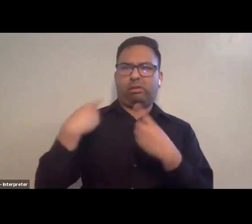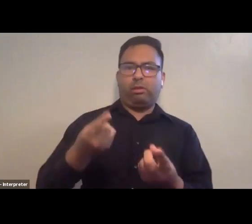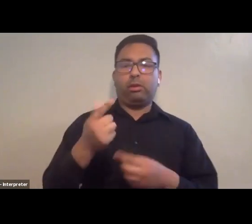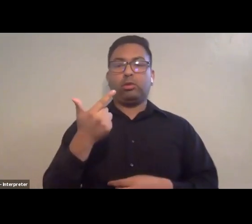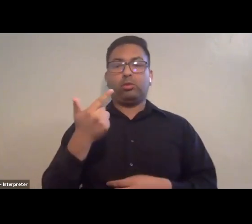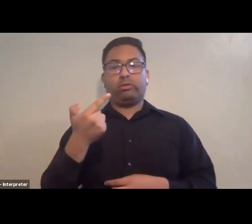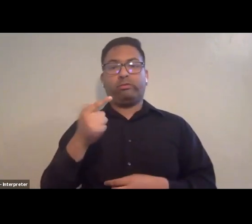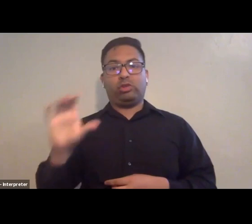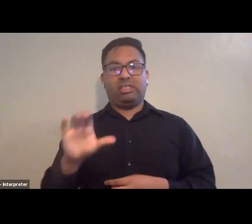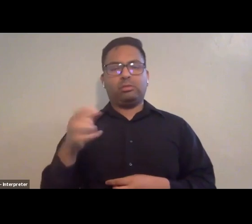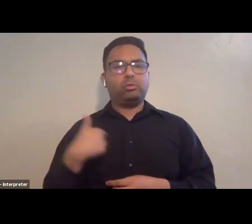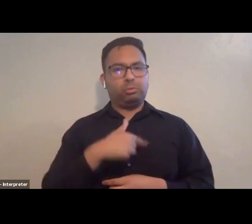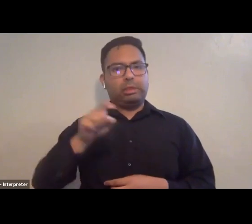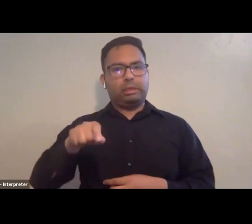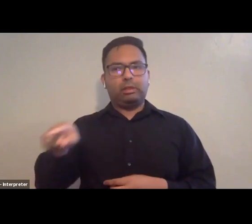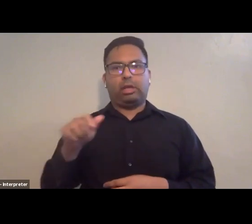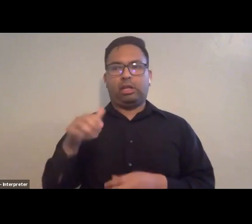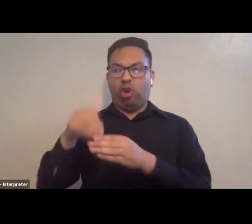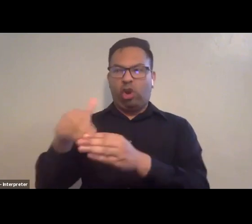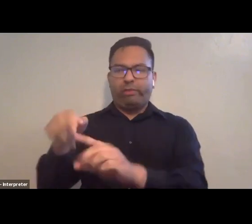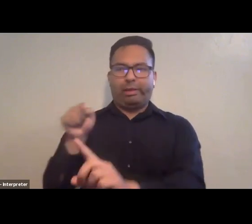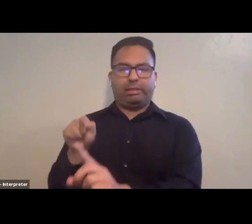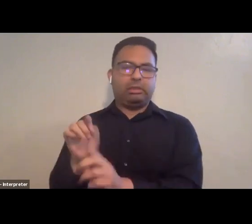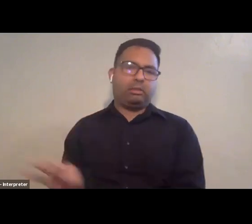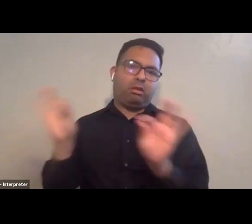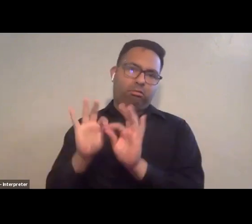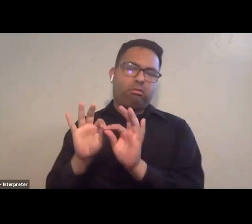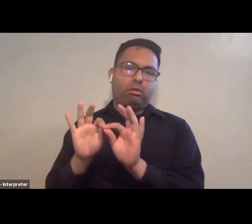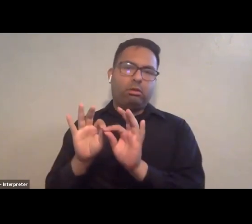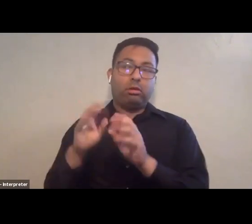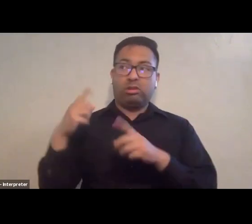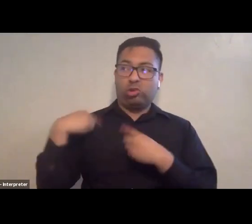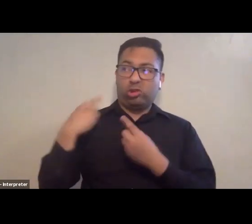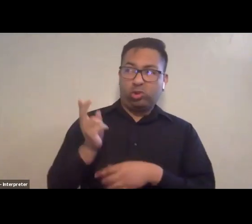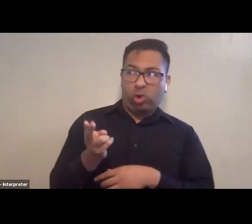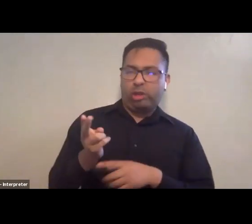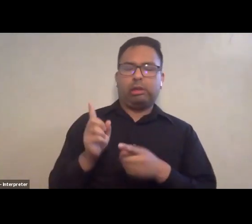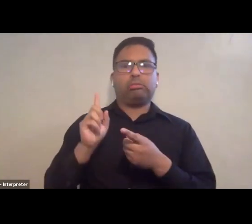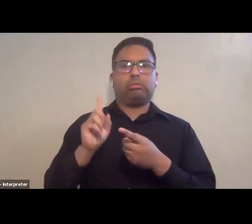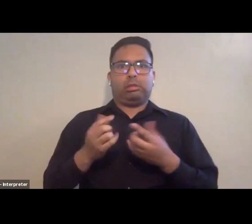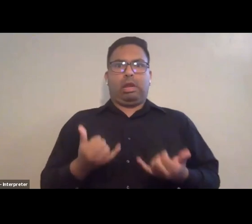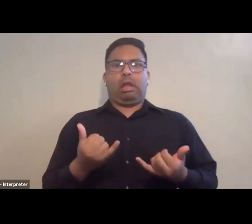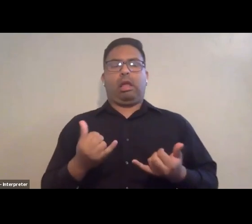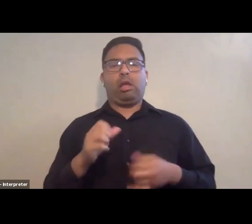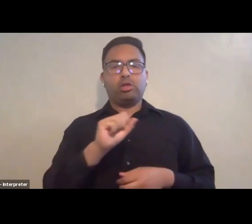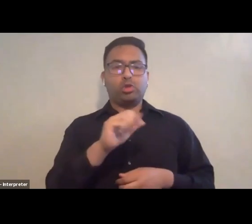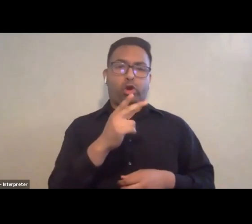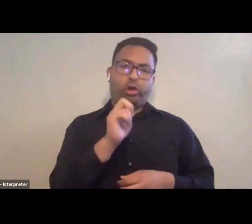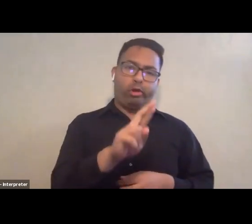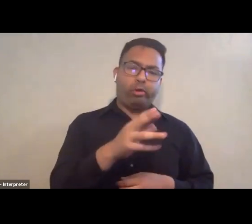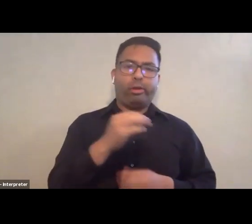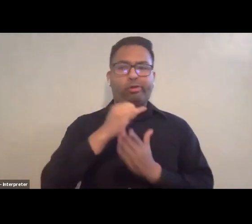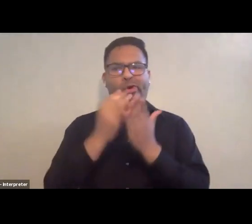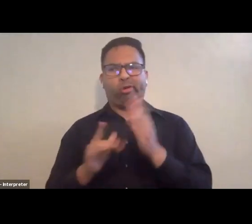century, we need archives that matter. Historically and to this day, scholars and artists in all